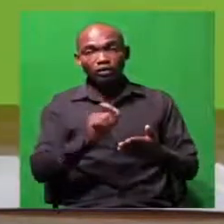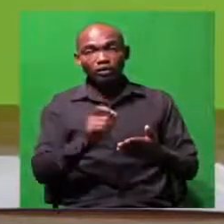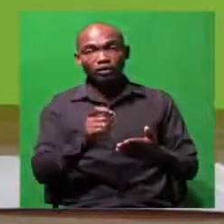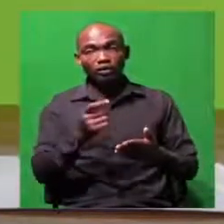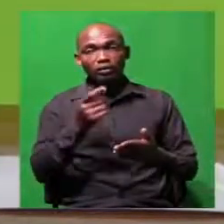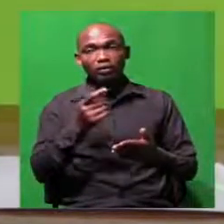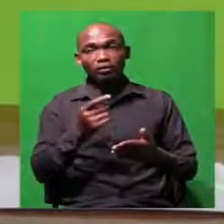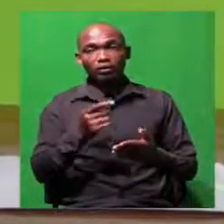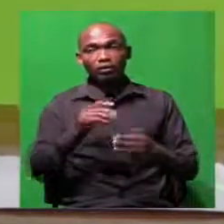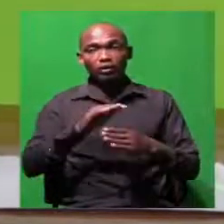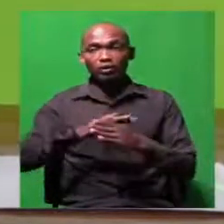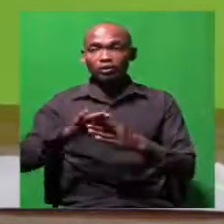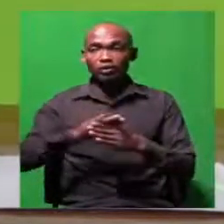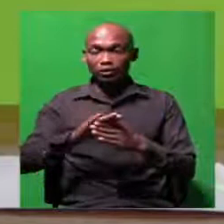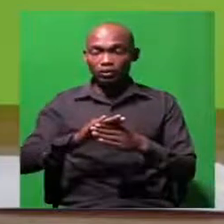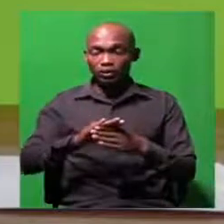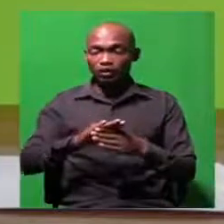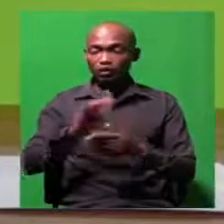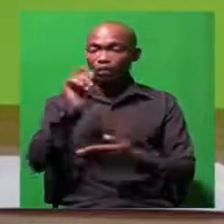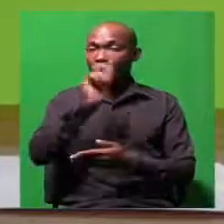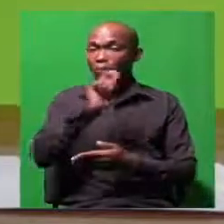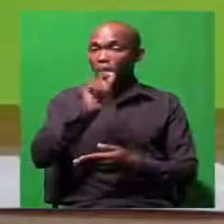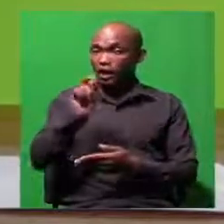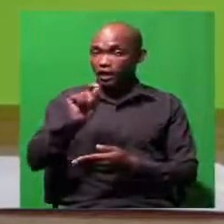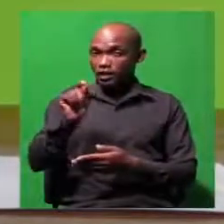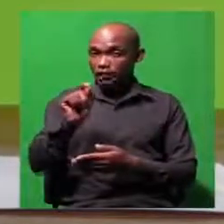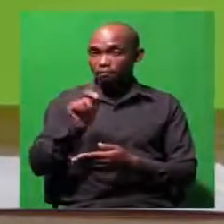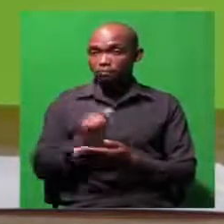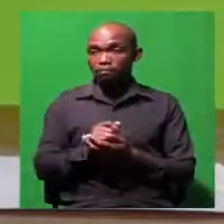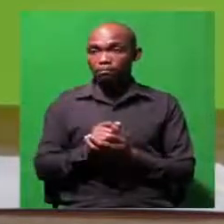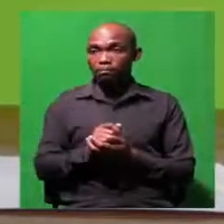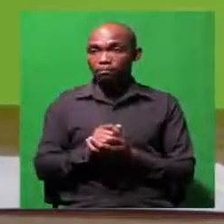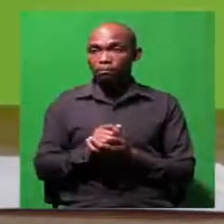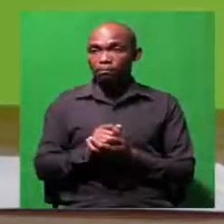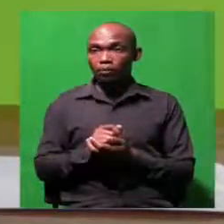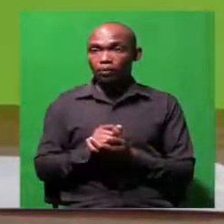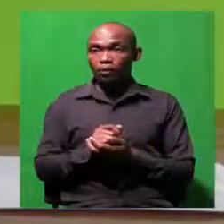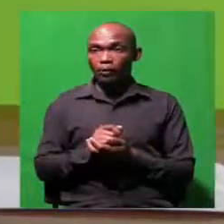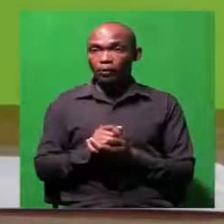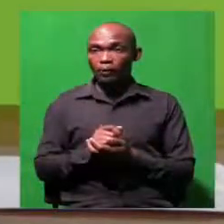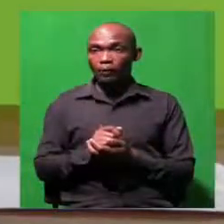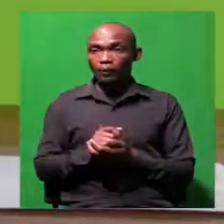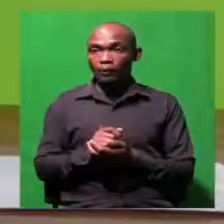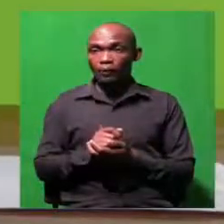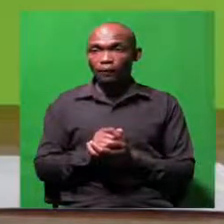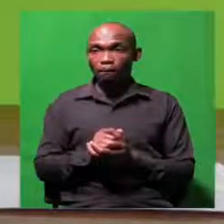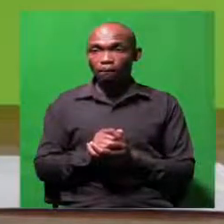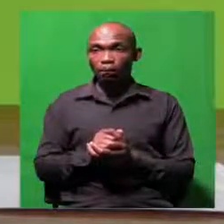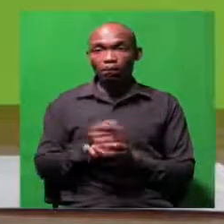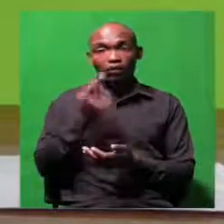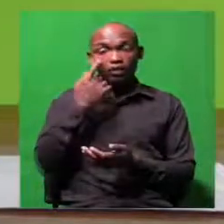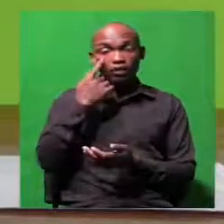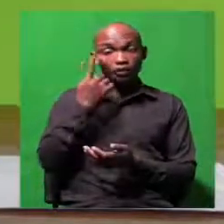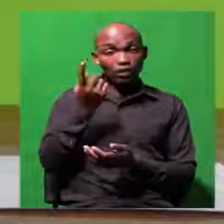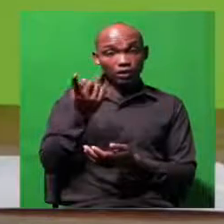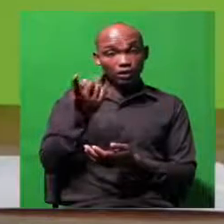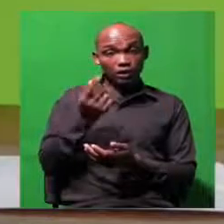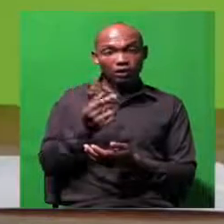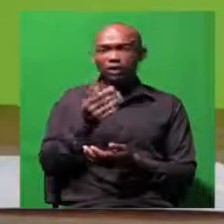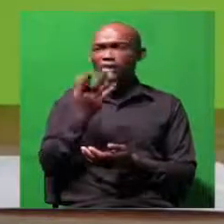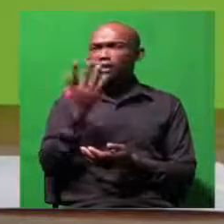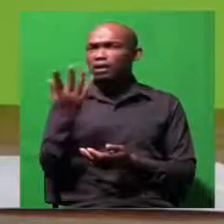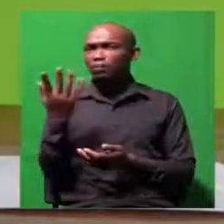the displaced water. By the use of your pen, we have to measure first of